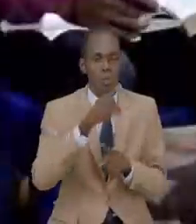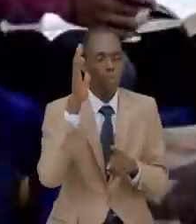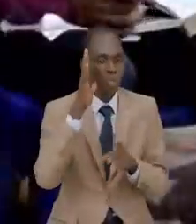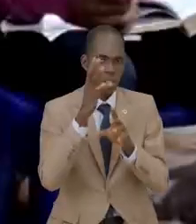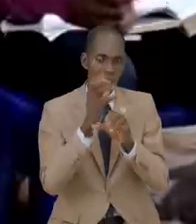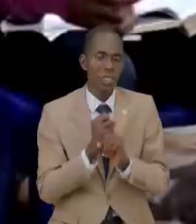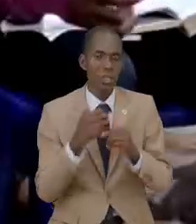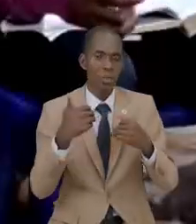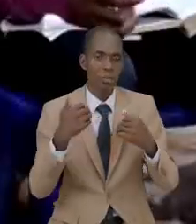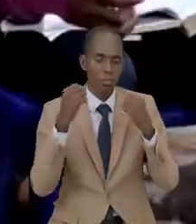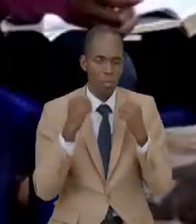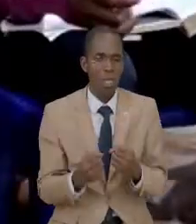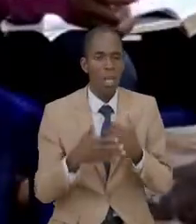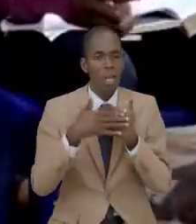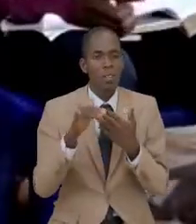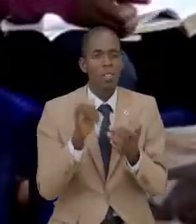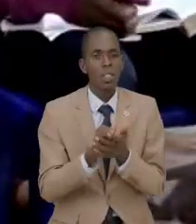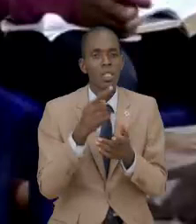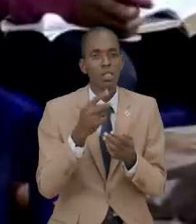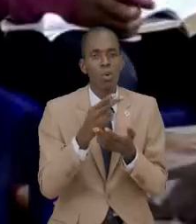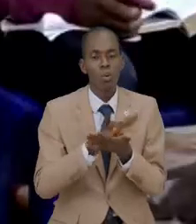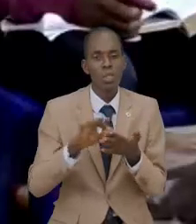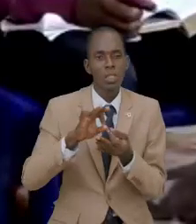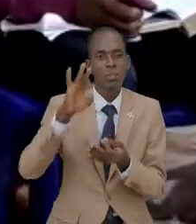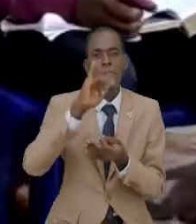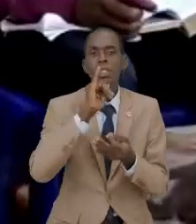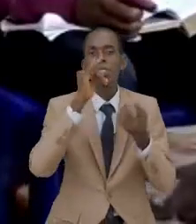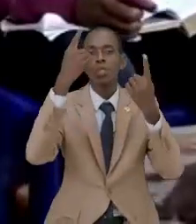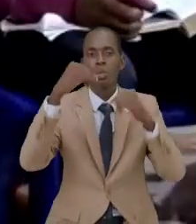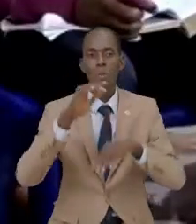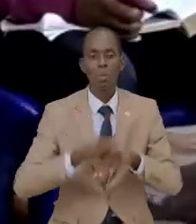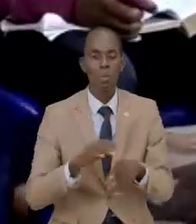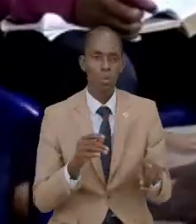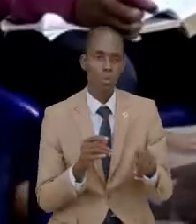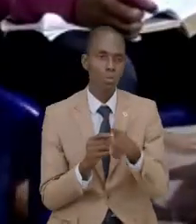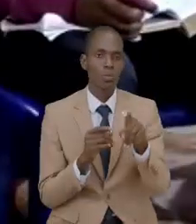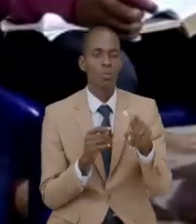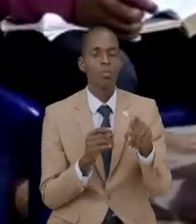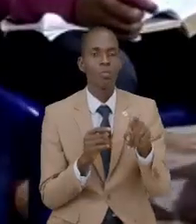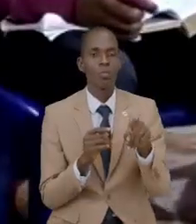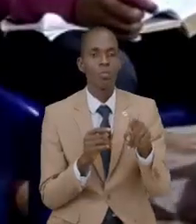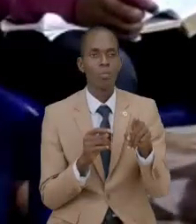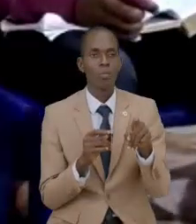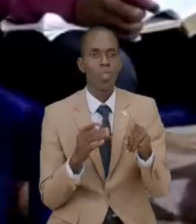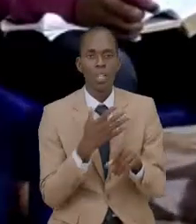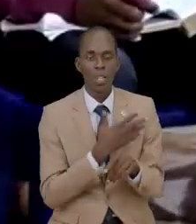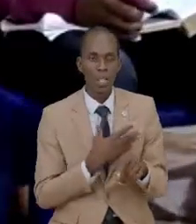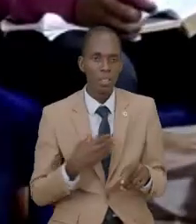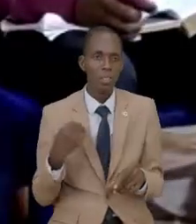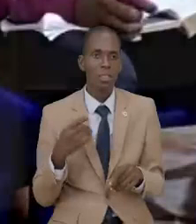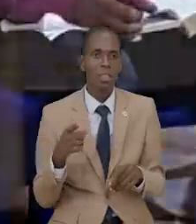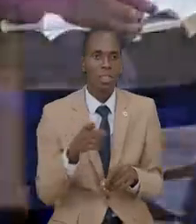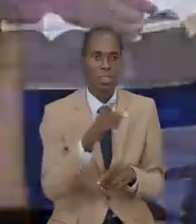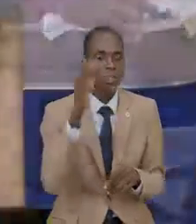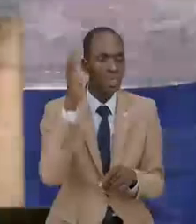power after that the Holy Ghost is come upon you, and ye